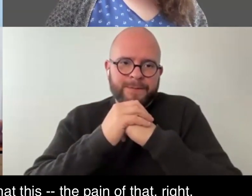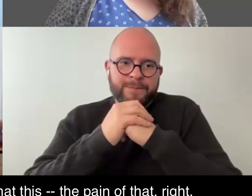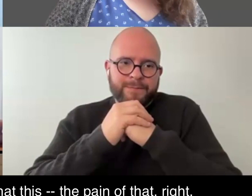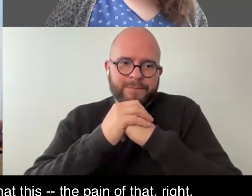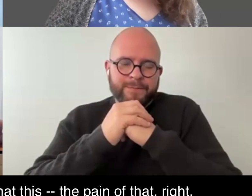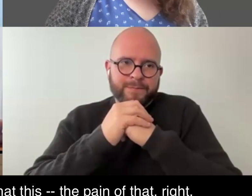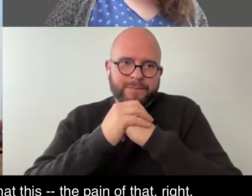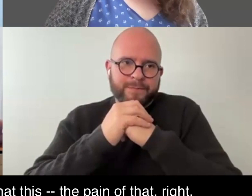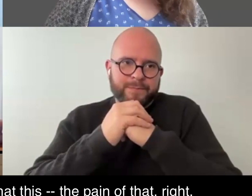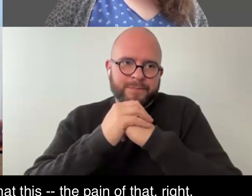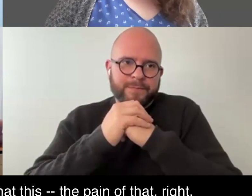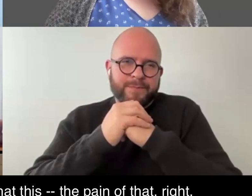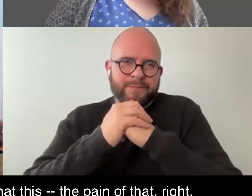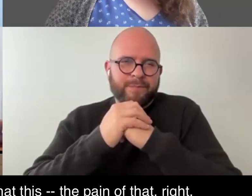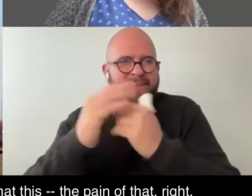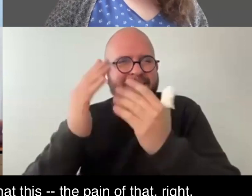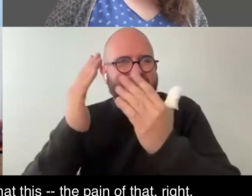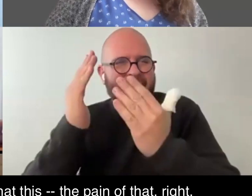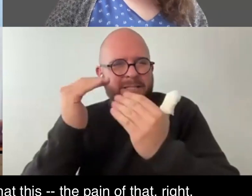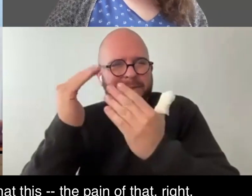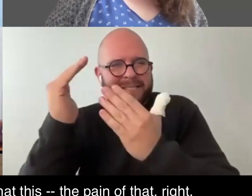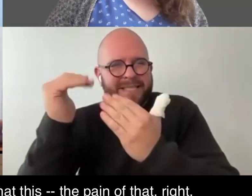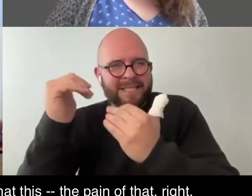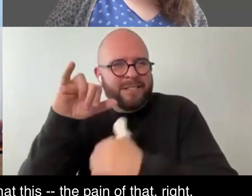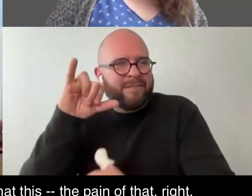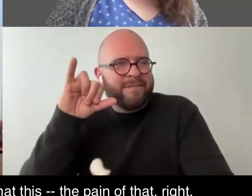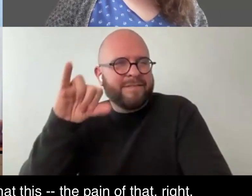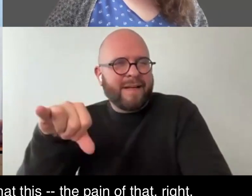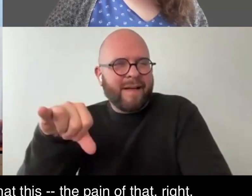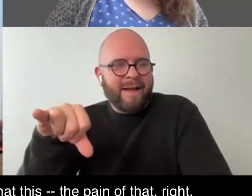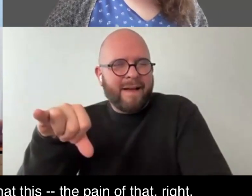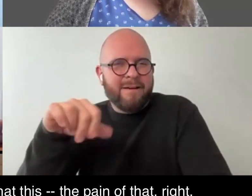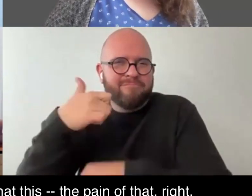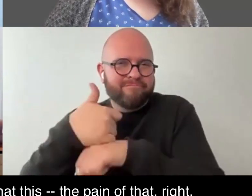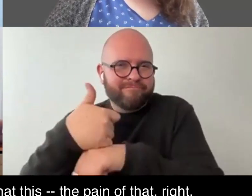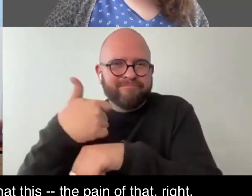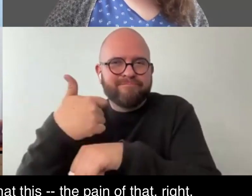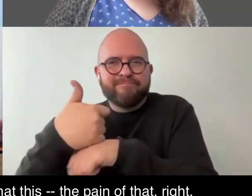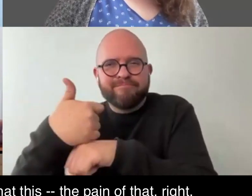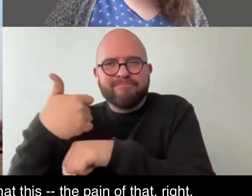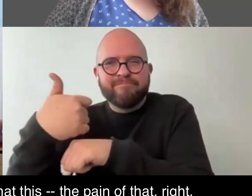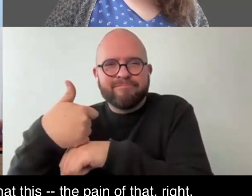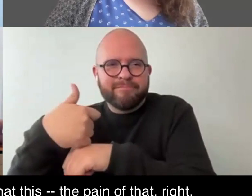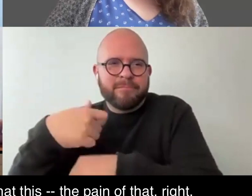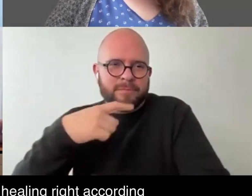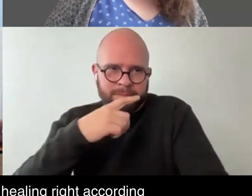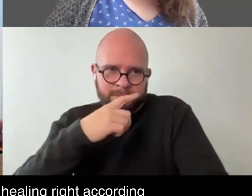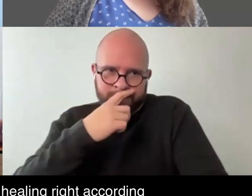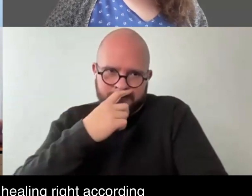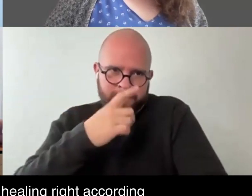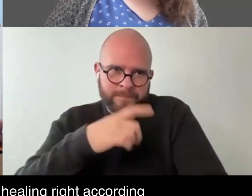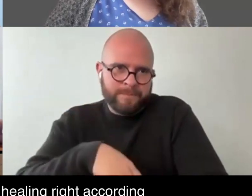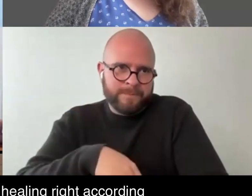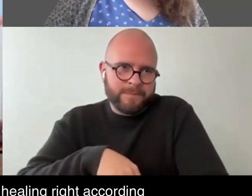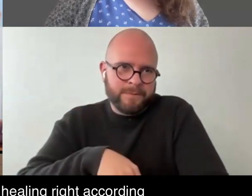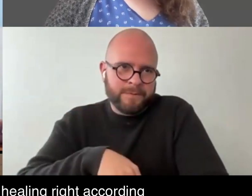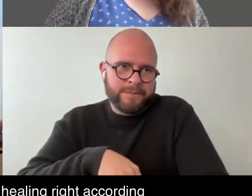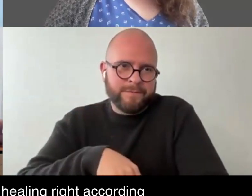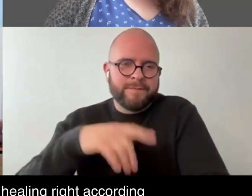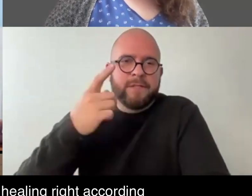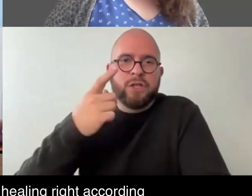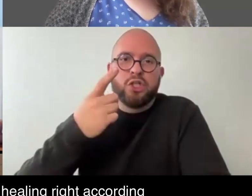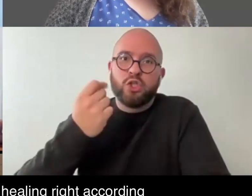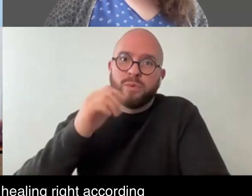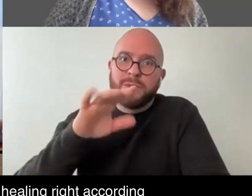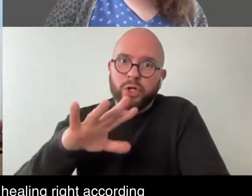additional expectations of that, of you know, doing your health and healing